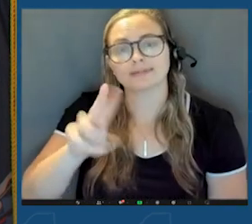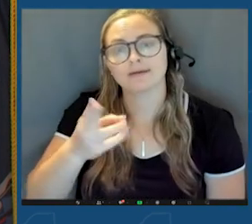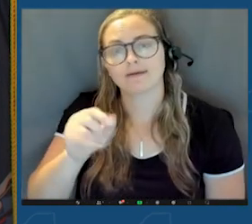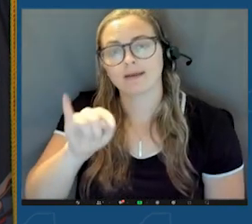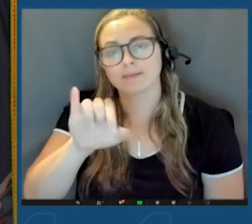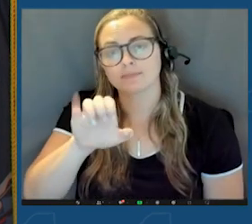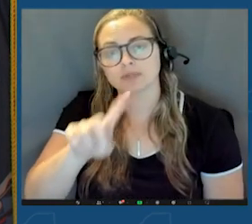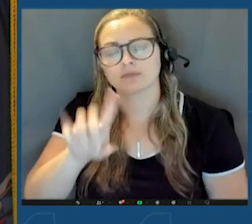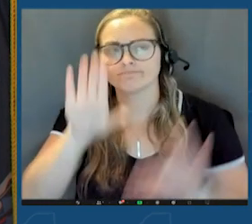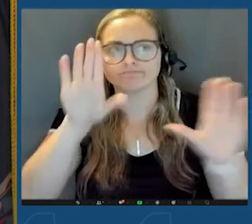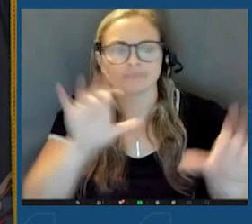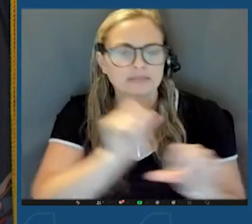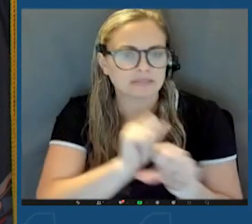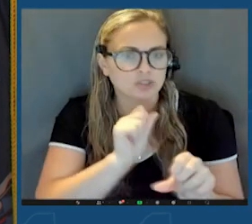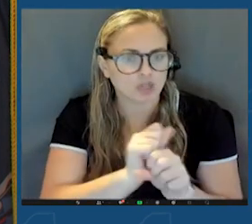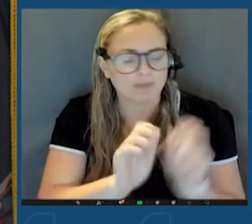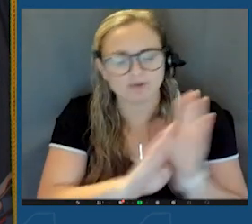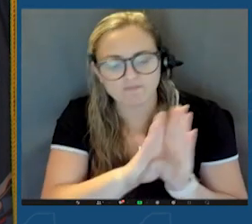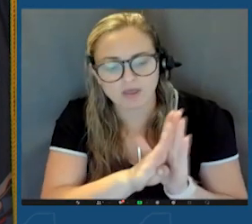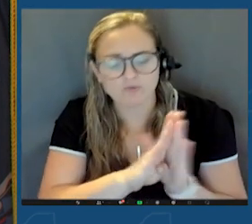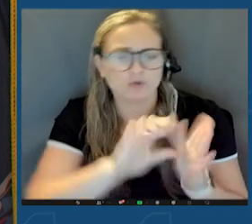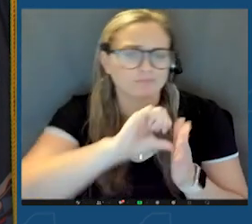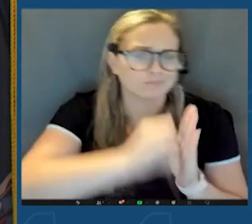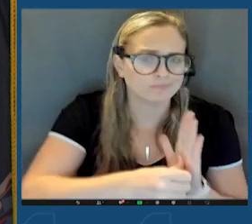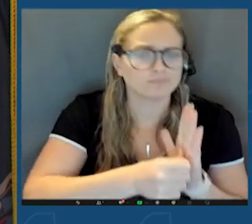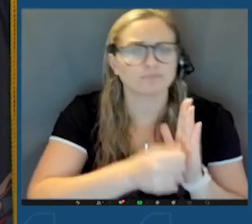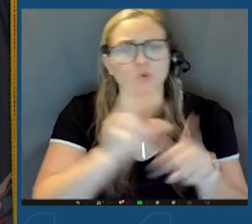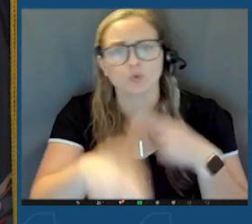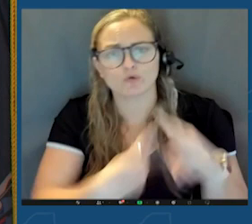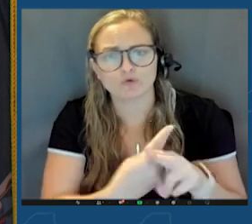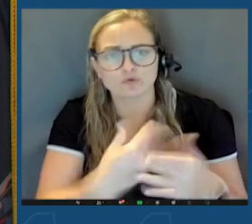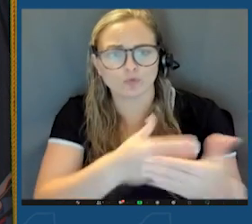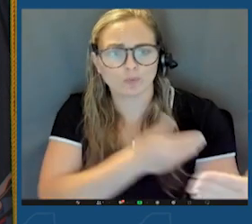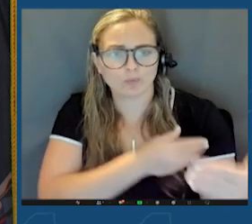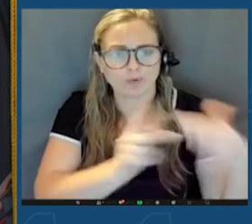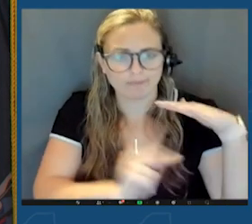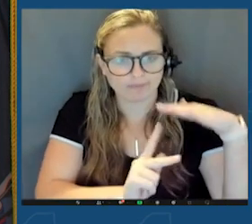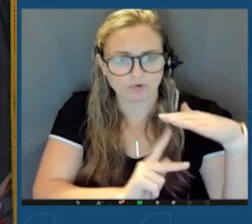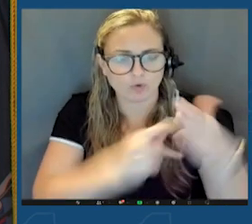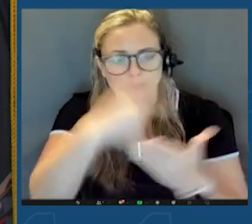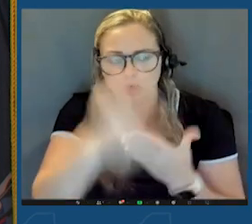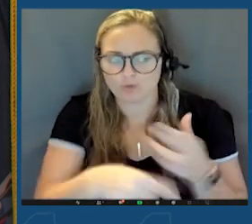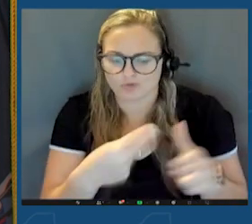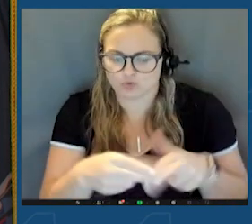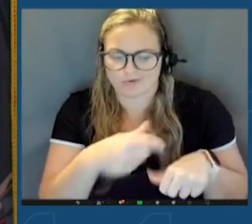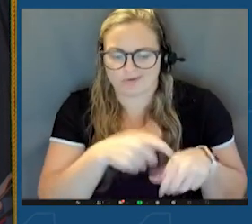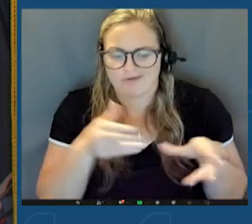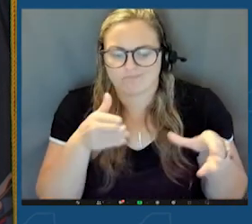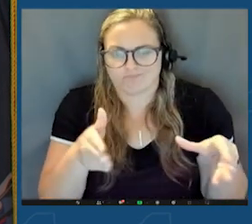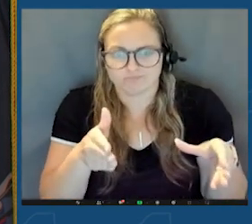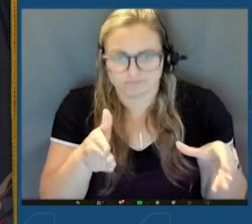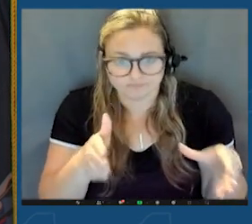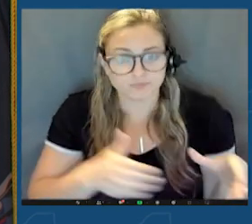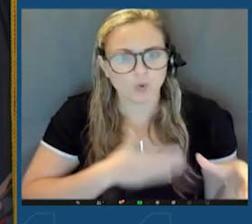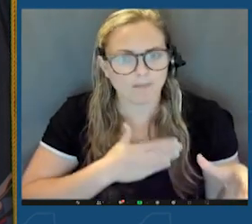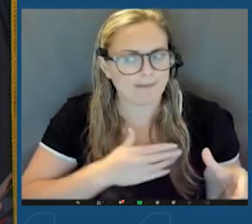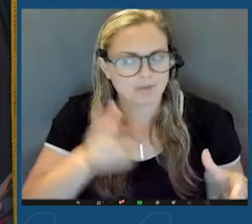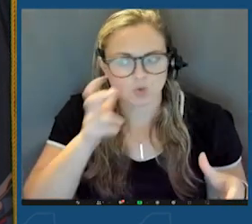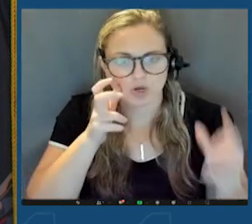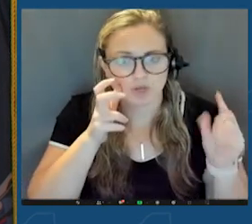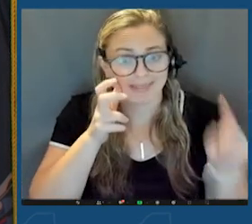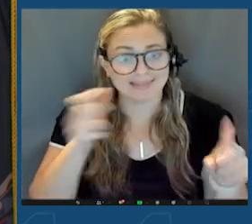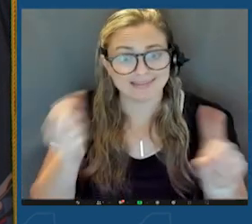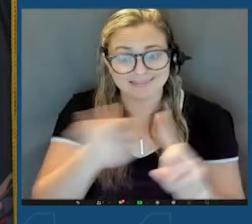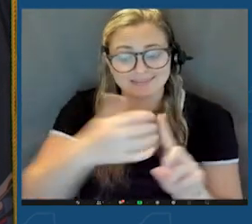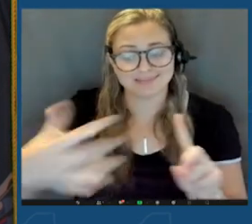on developing an impressive universal pre-K program in a short time. And I'm so glad to hear that this extension